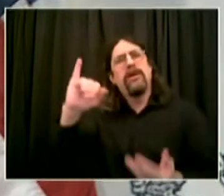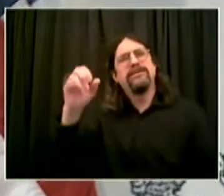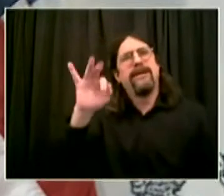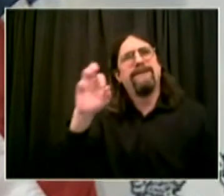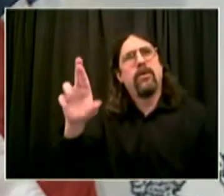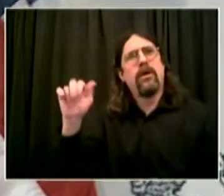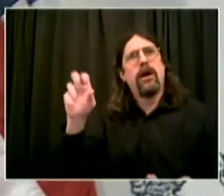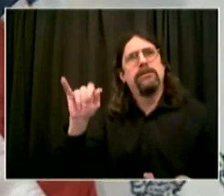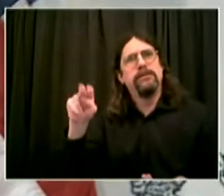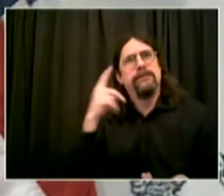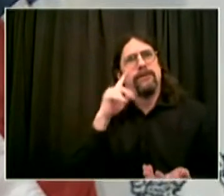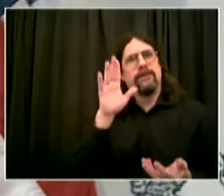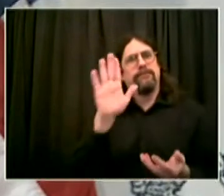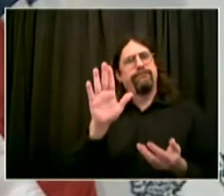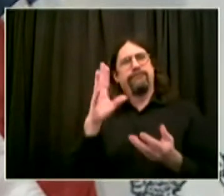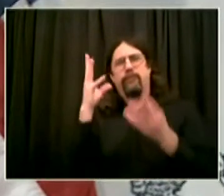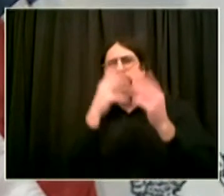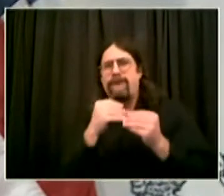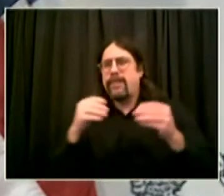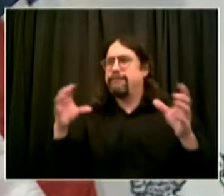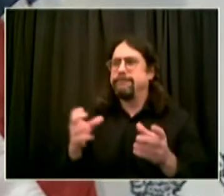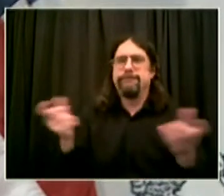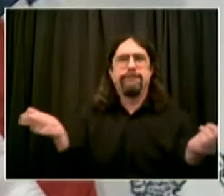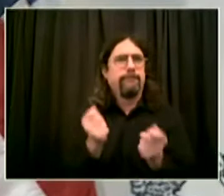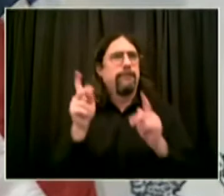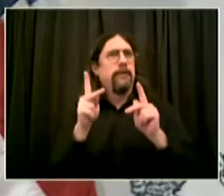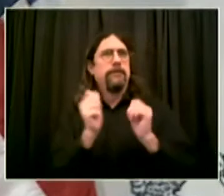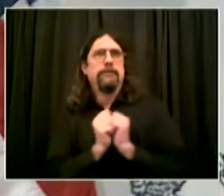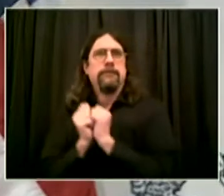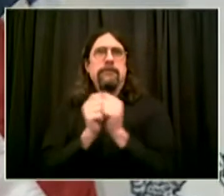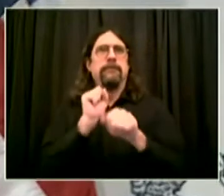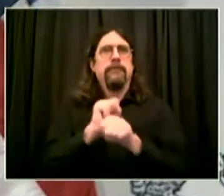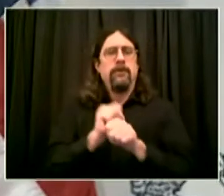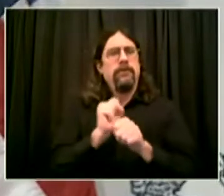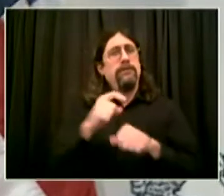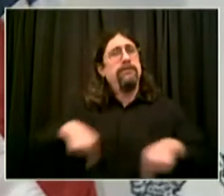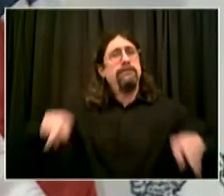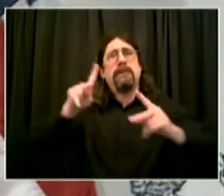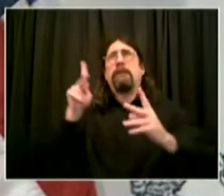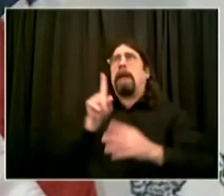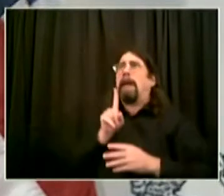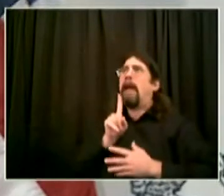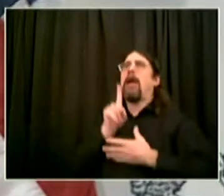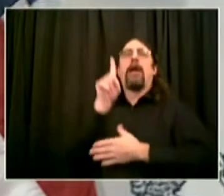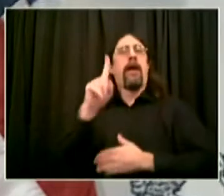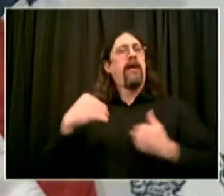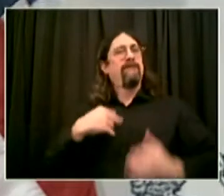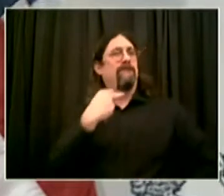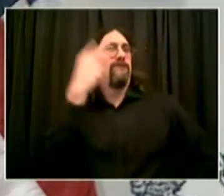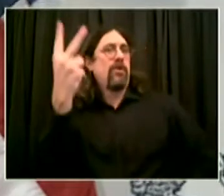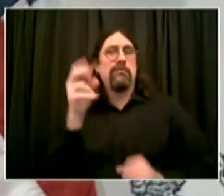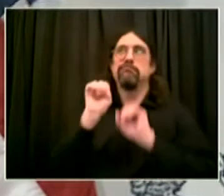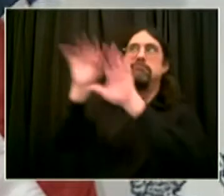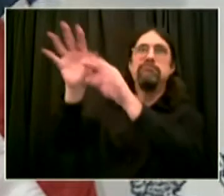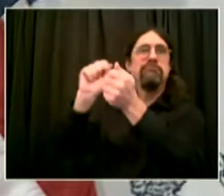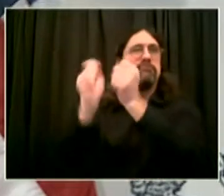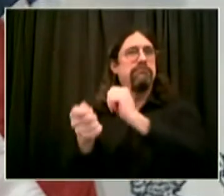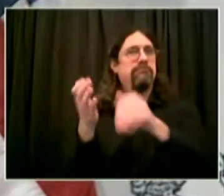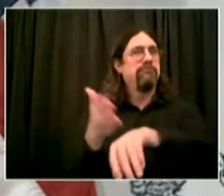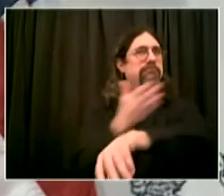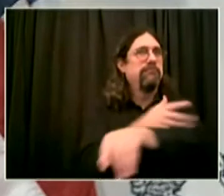working with us in so many ways to craft the reforms and changes we need in policing and so many other areas. You've been